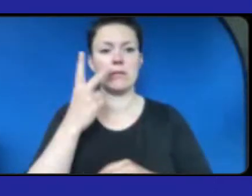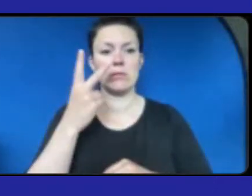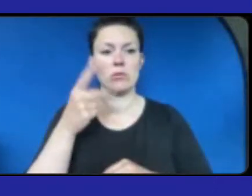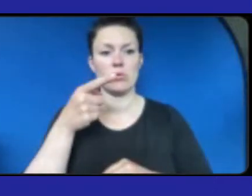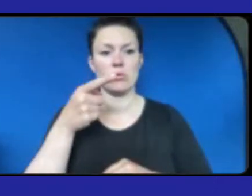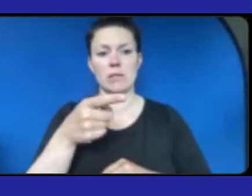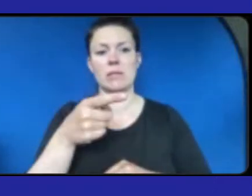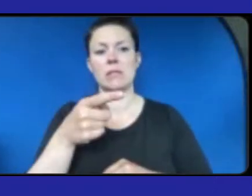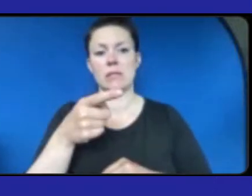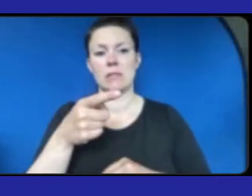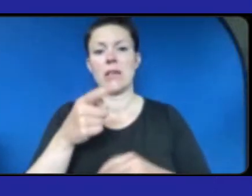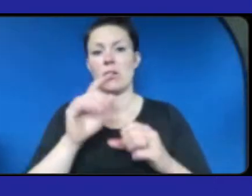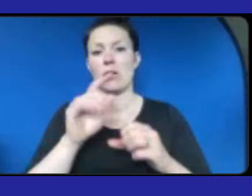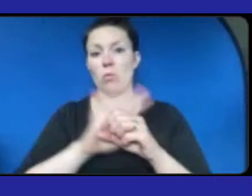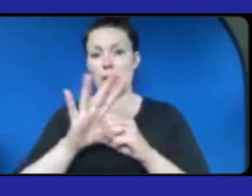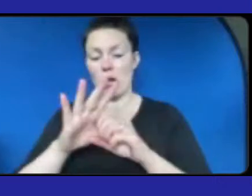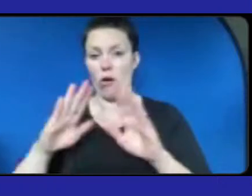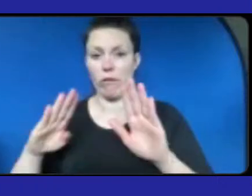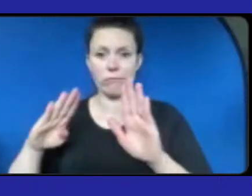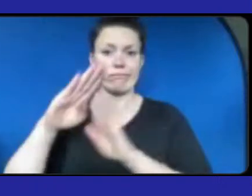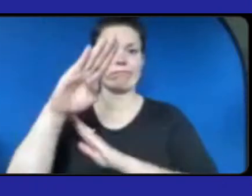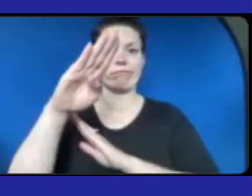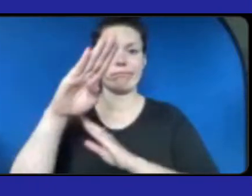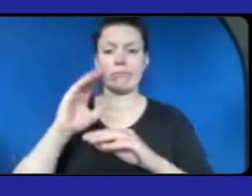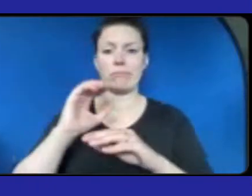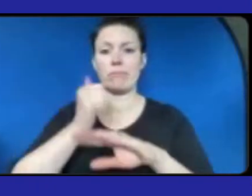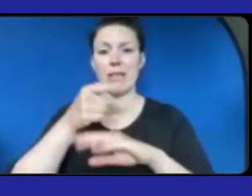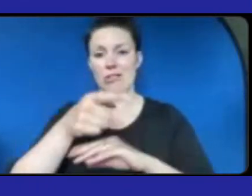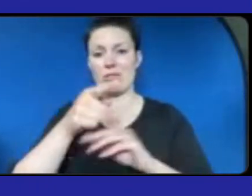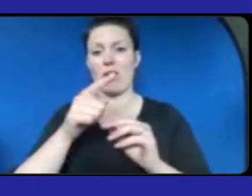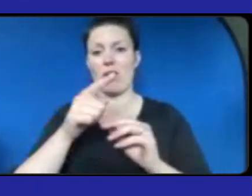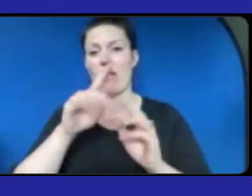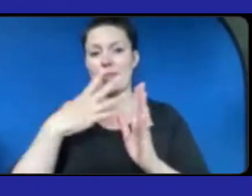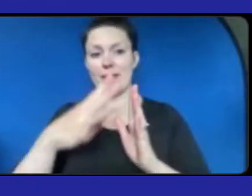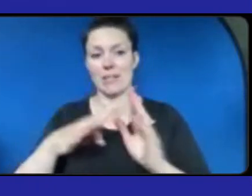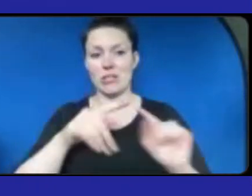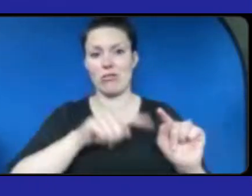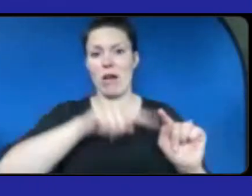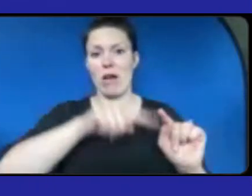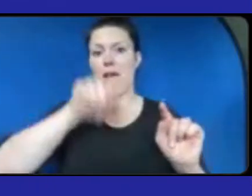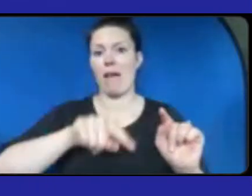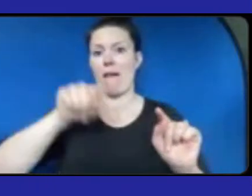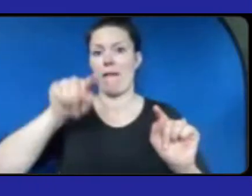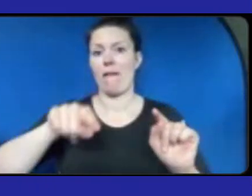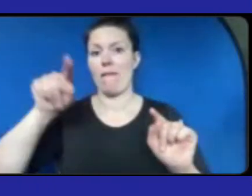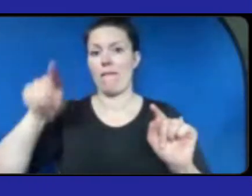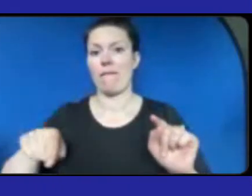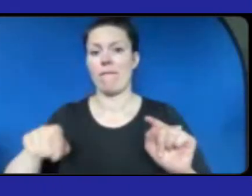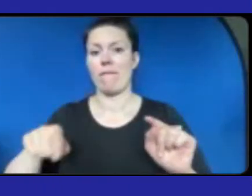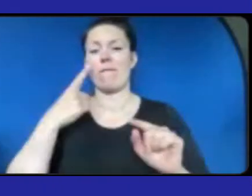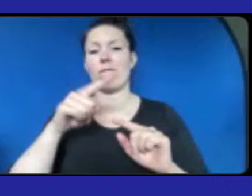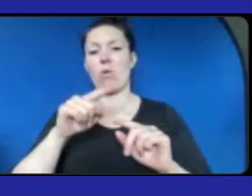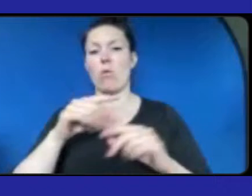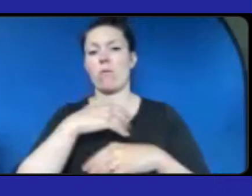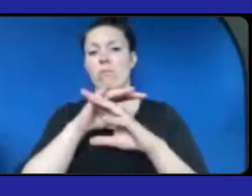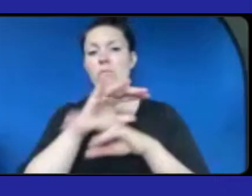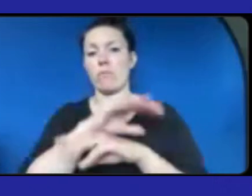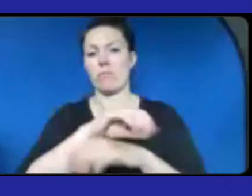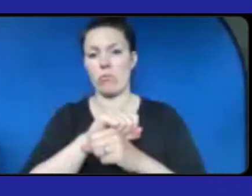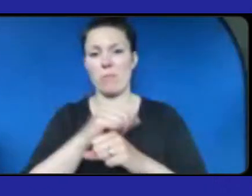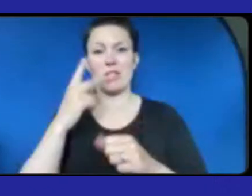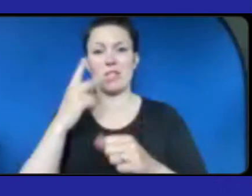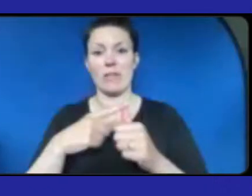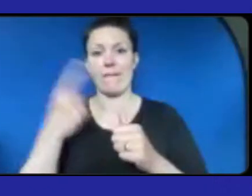when COVID is surging based on when this graph surges as far as the number of visits that we do virtually. You can see the first wave back